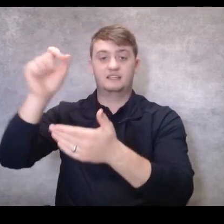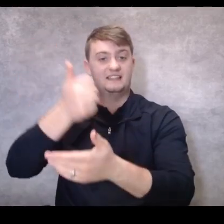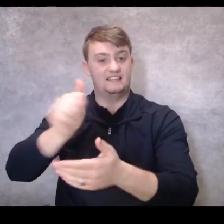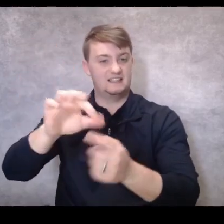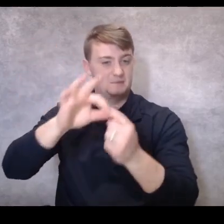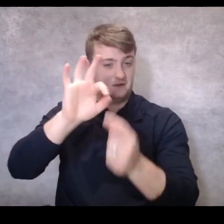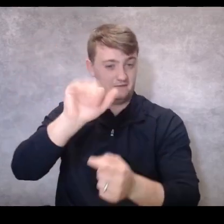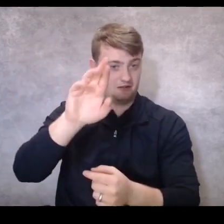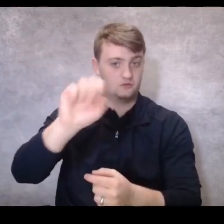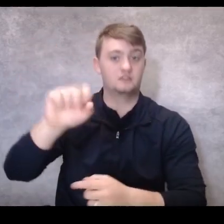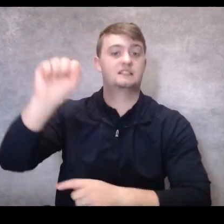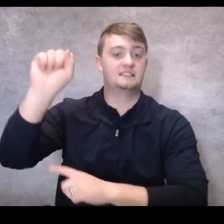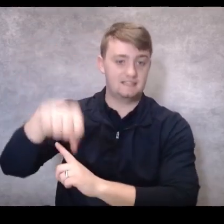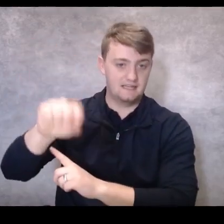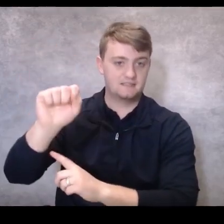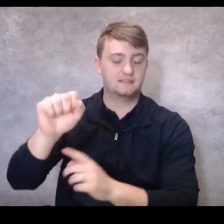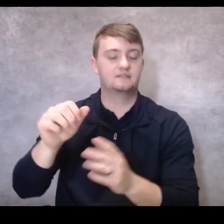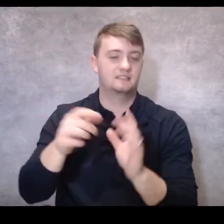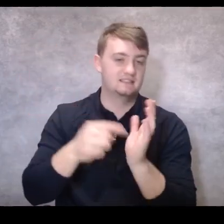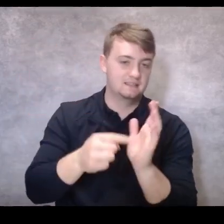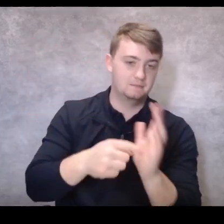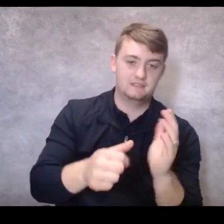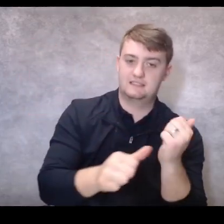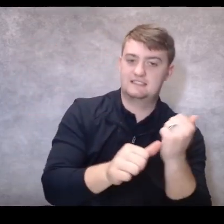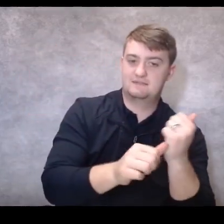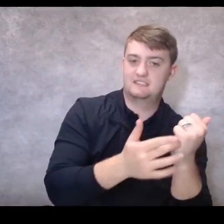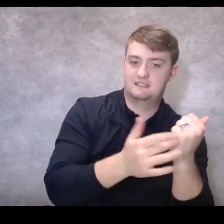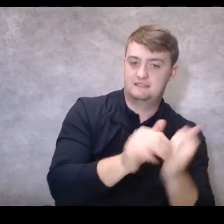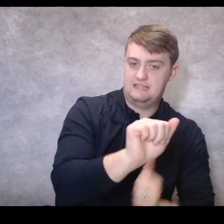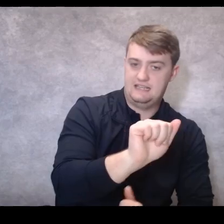of the special factors yes, such as assistive